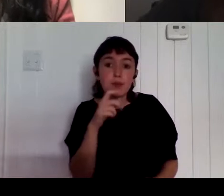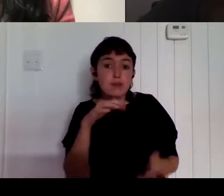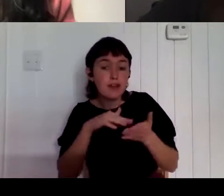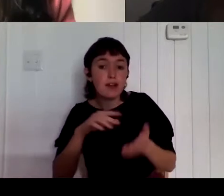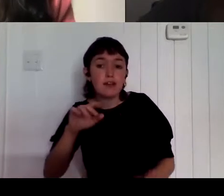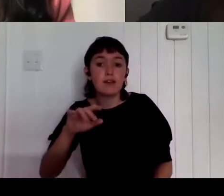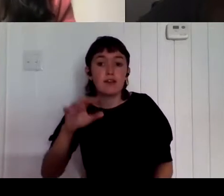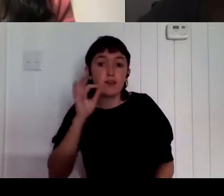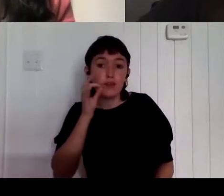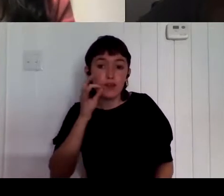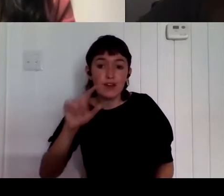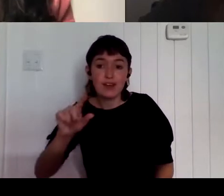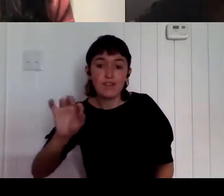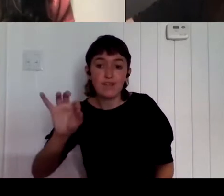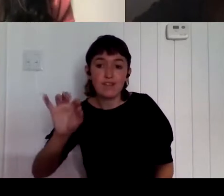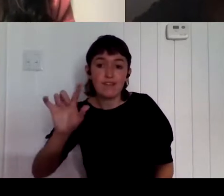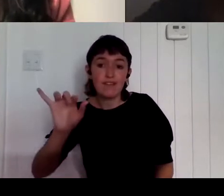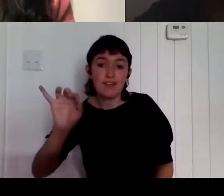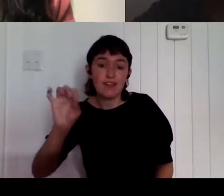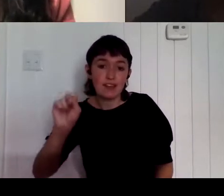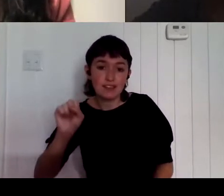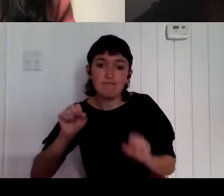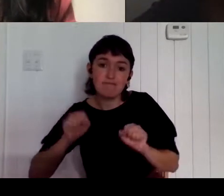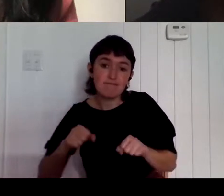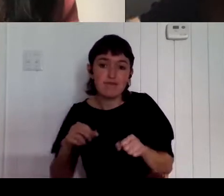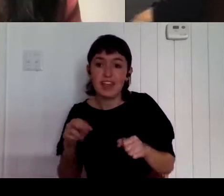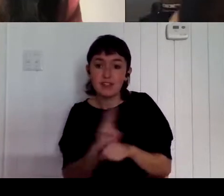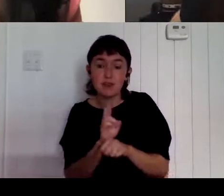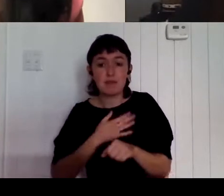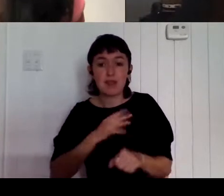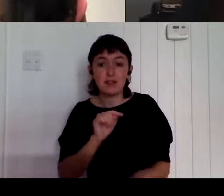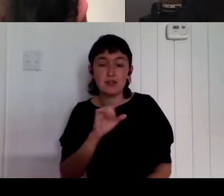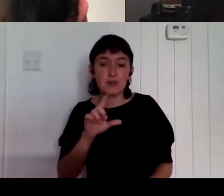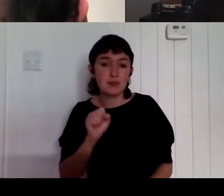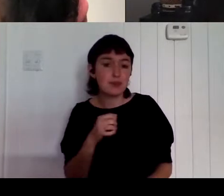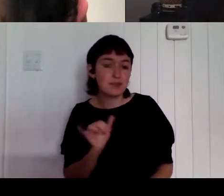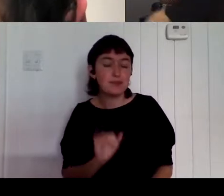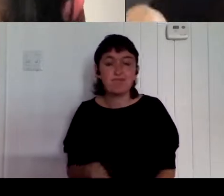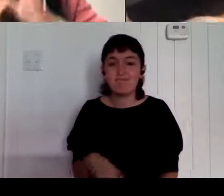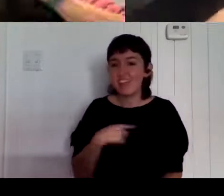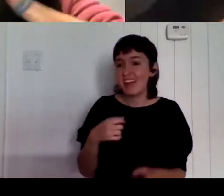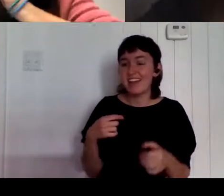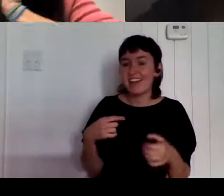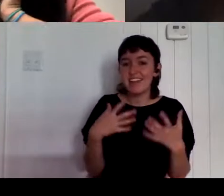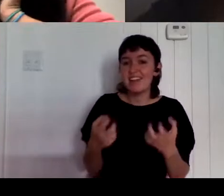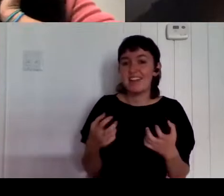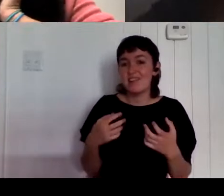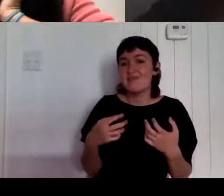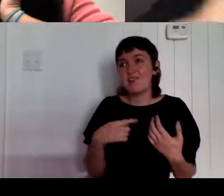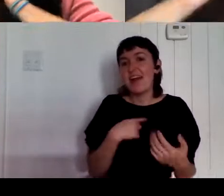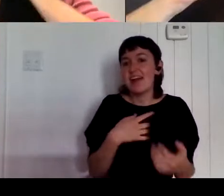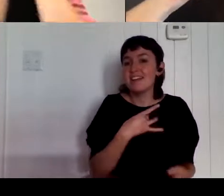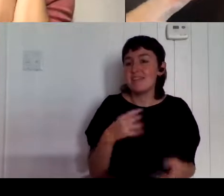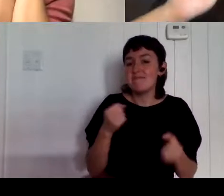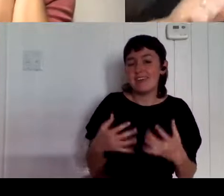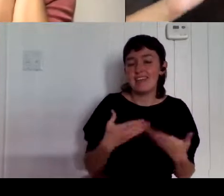yeah. So yeah, I like lots of things. Great. Sounds good. We've got some, some rapid fire questions here. rapid